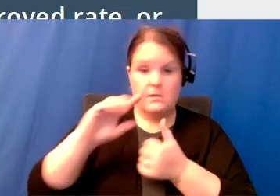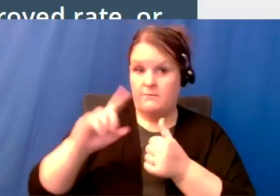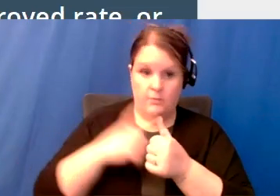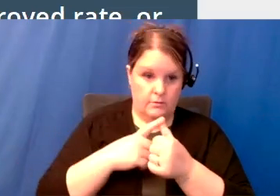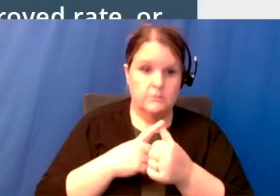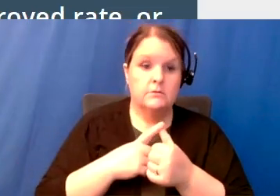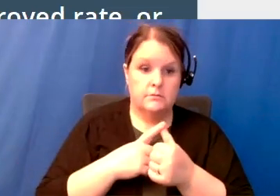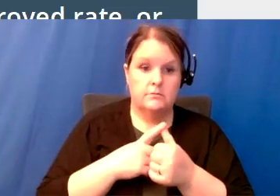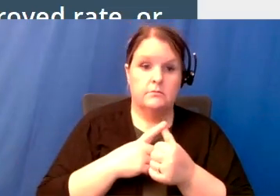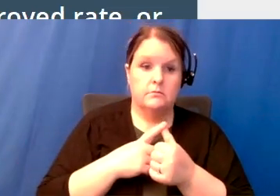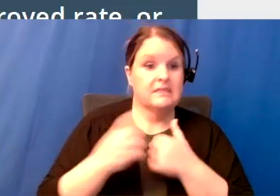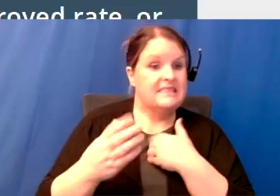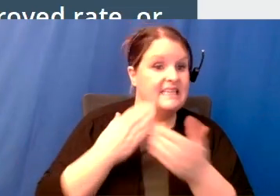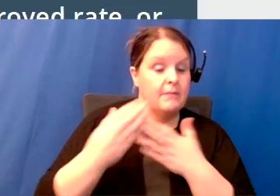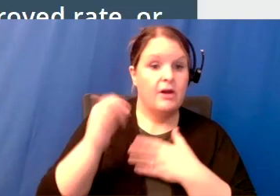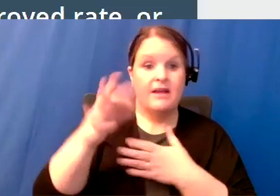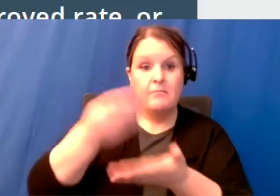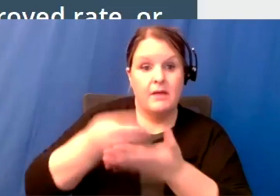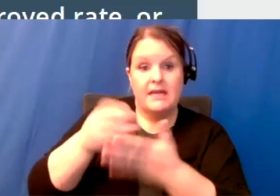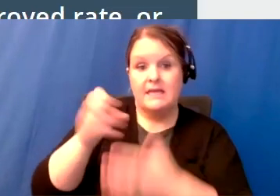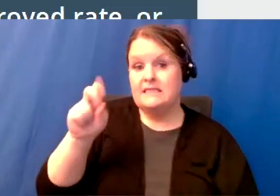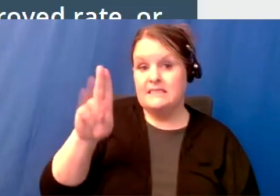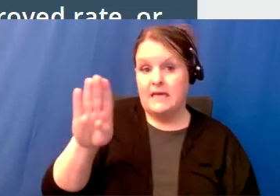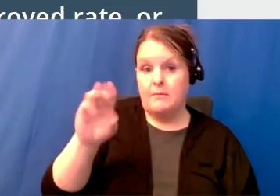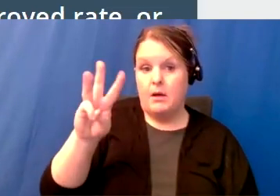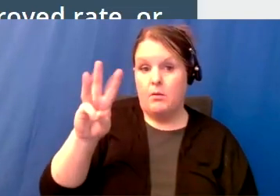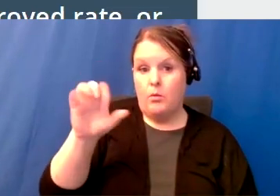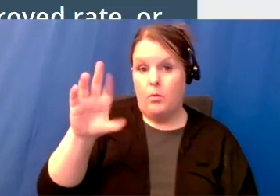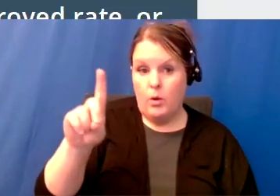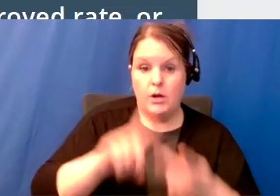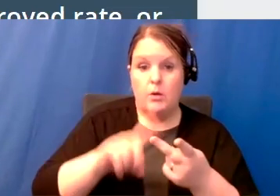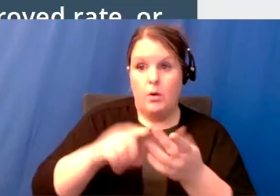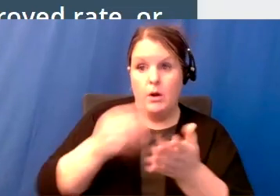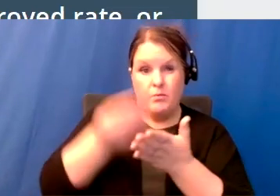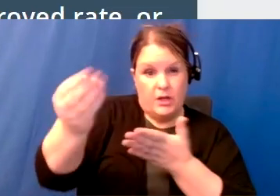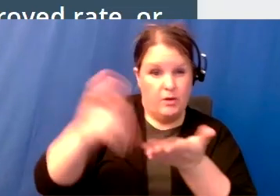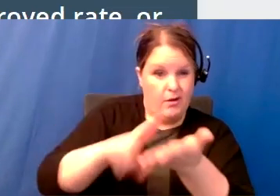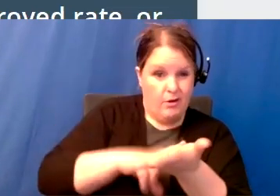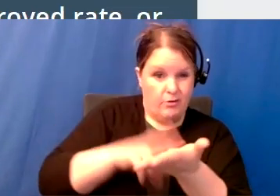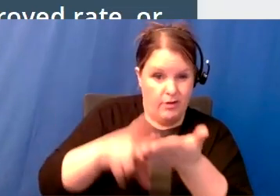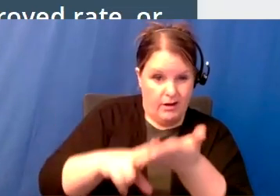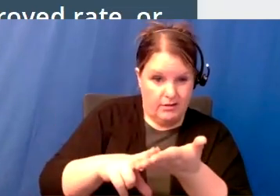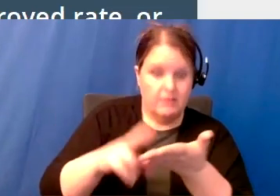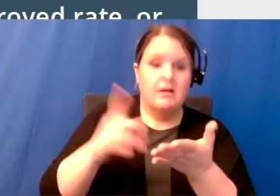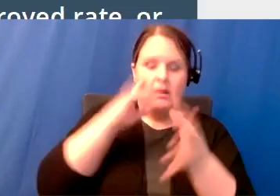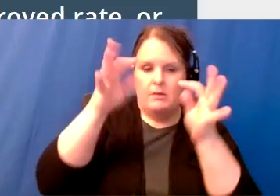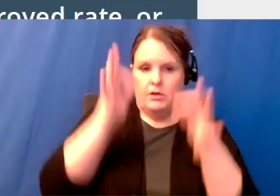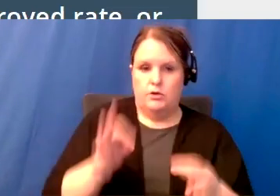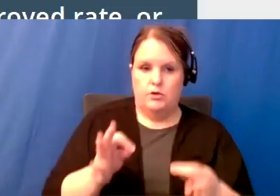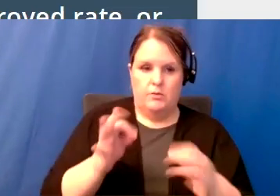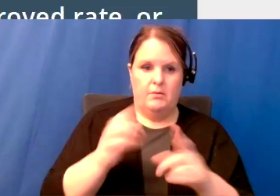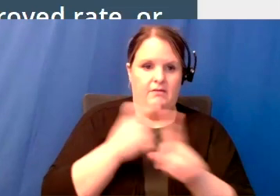a disbursement is a subaward or a procurement contract, that's going to be determined by the pass-through